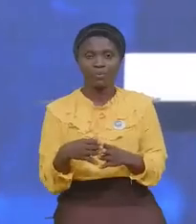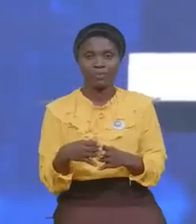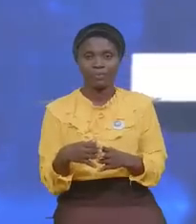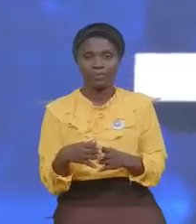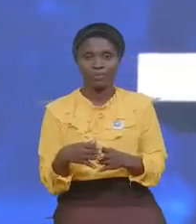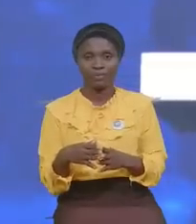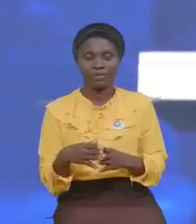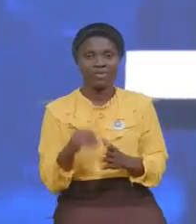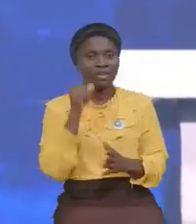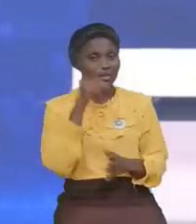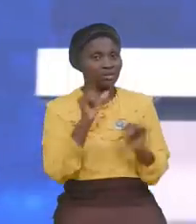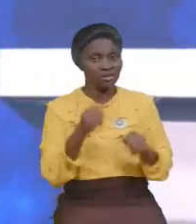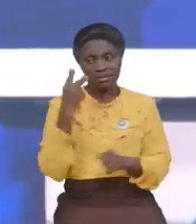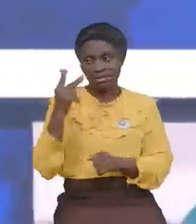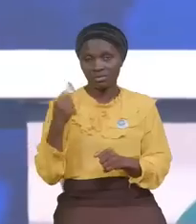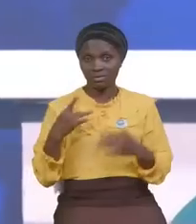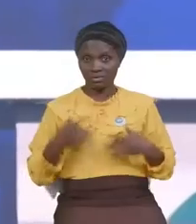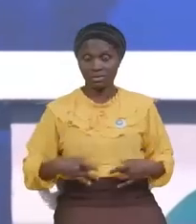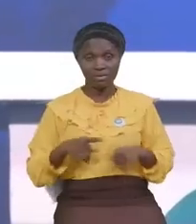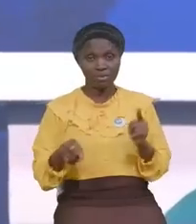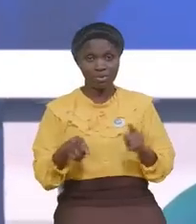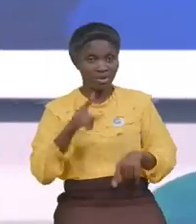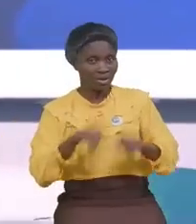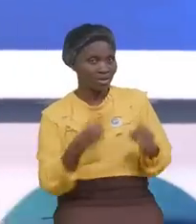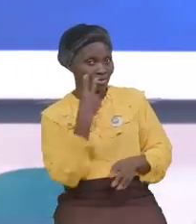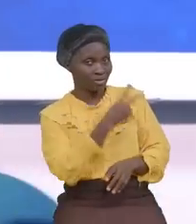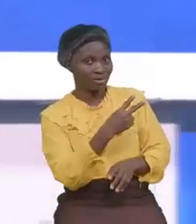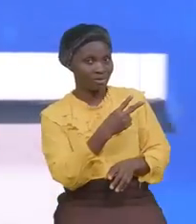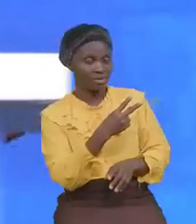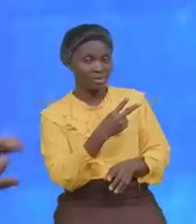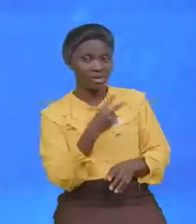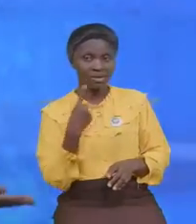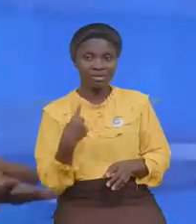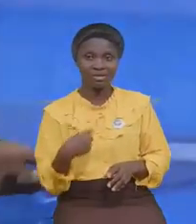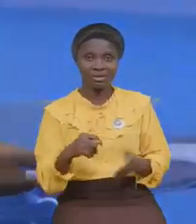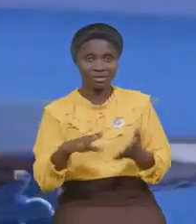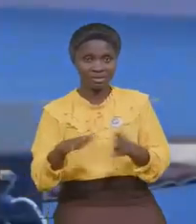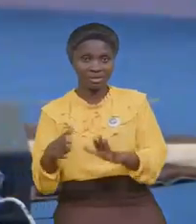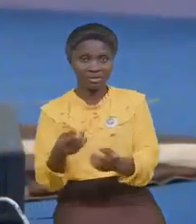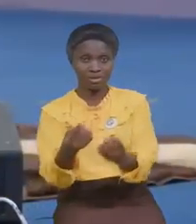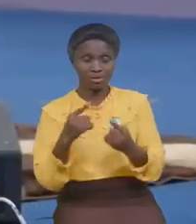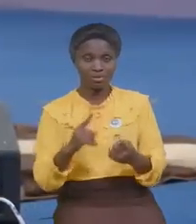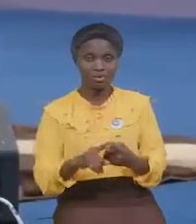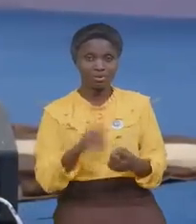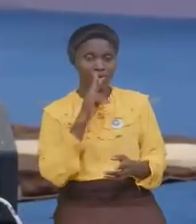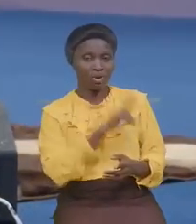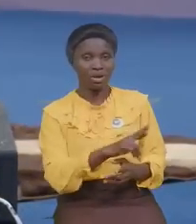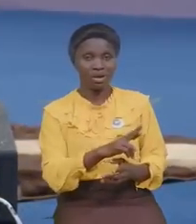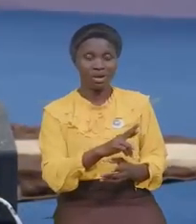physical, but she could only see death coming to her beloved son.